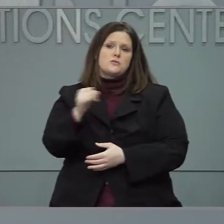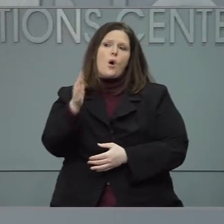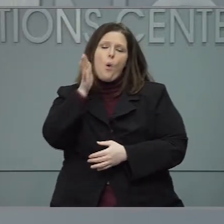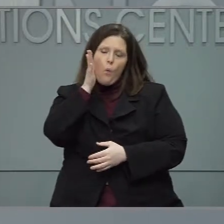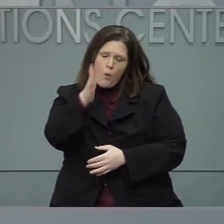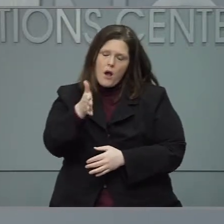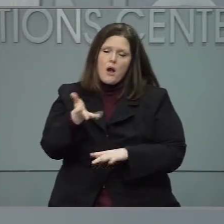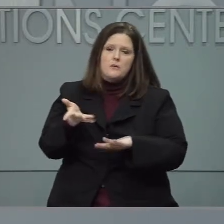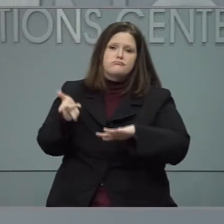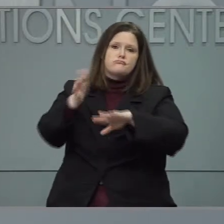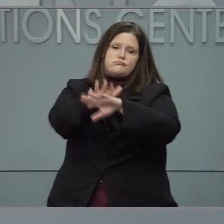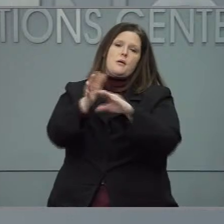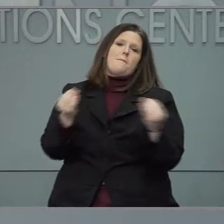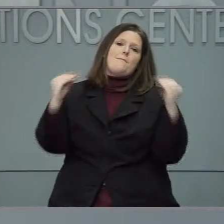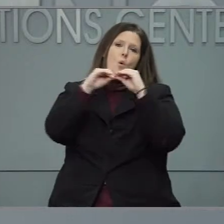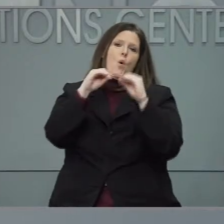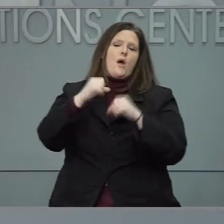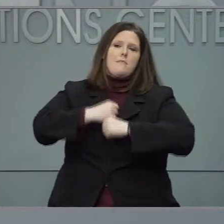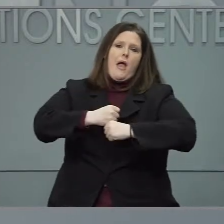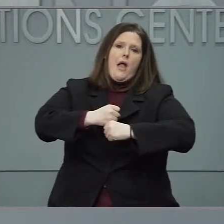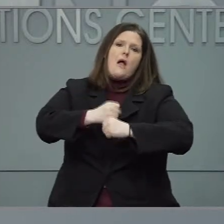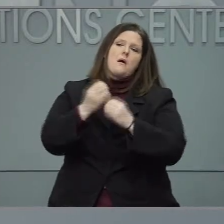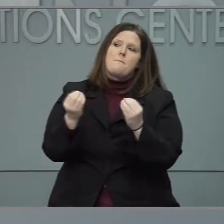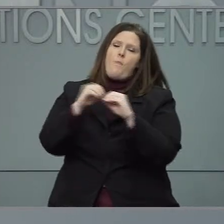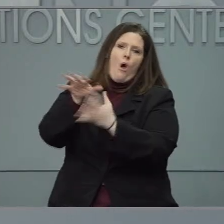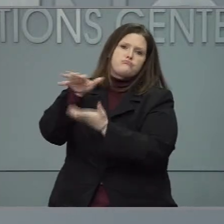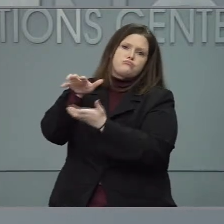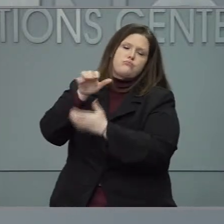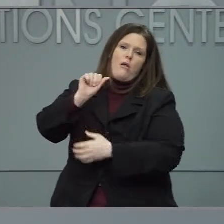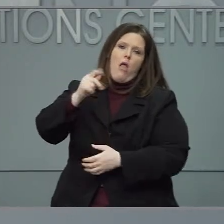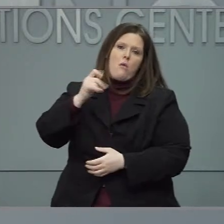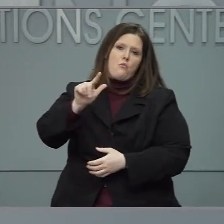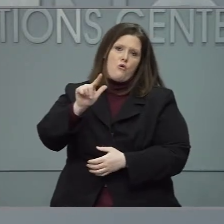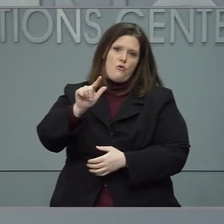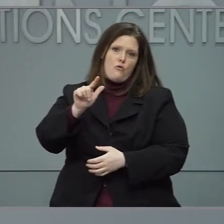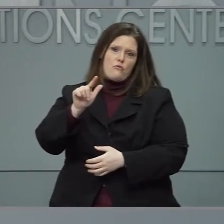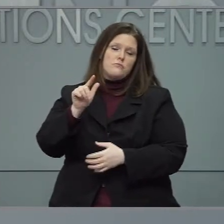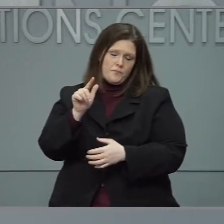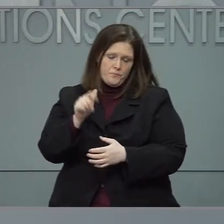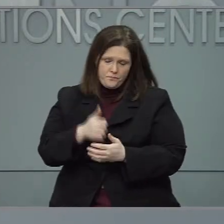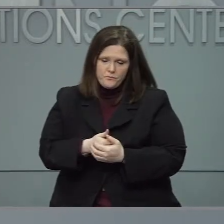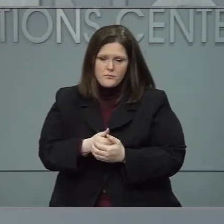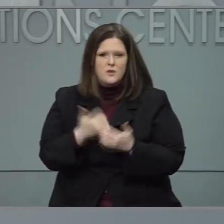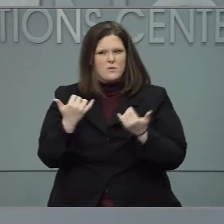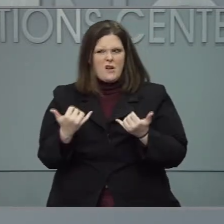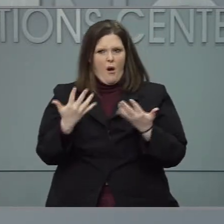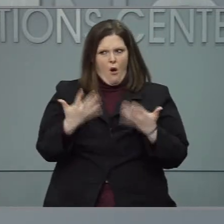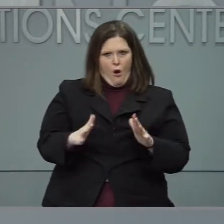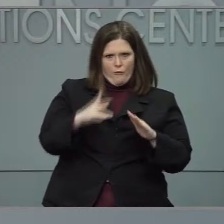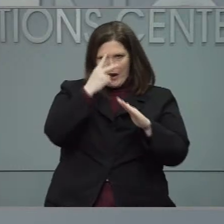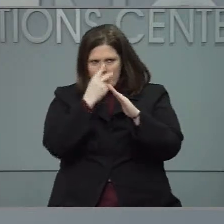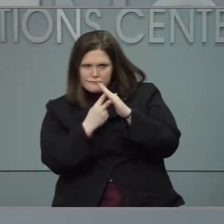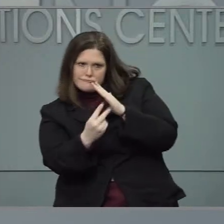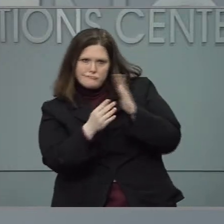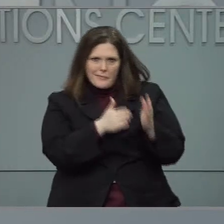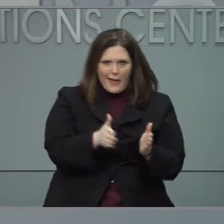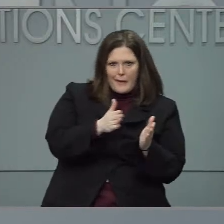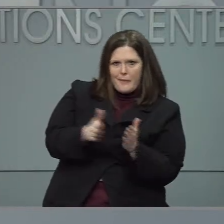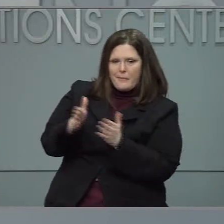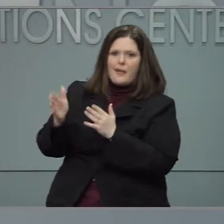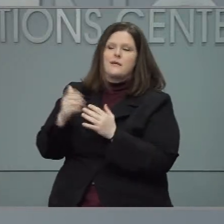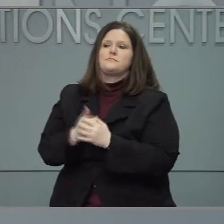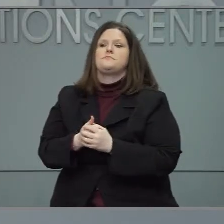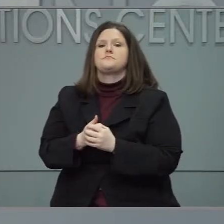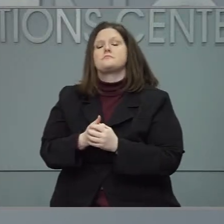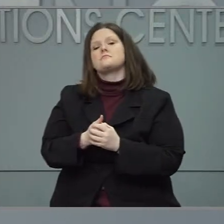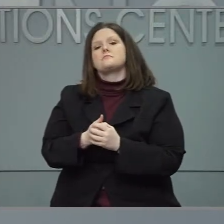up once we get into April. So we're already planning for that. But remember, in addition to the first doses, as I was saying, that we get here